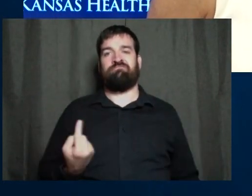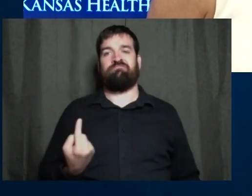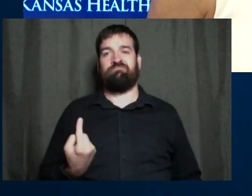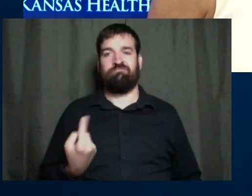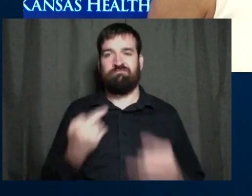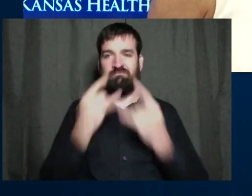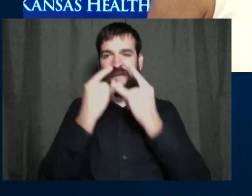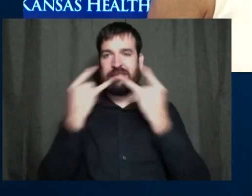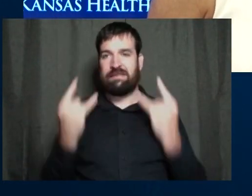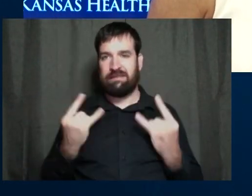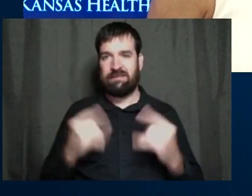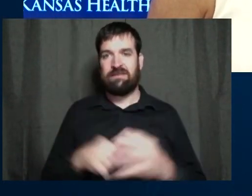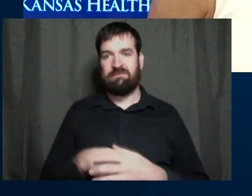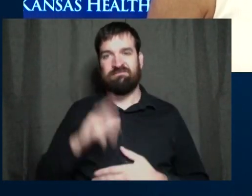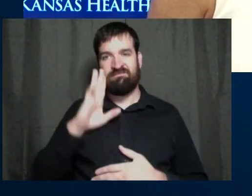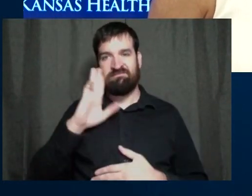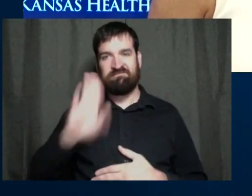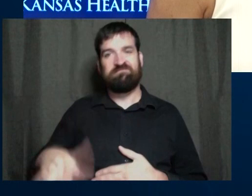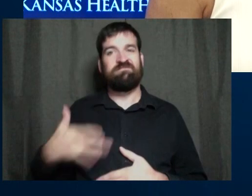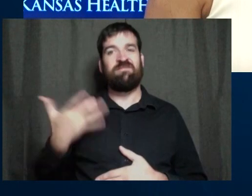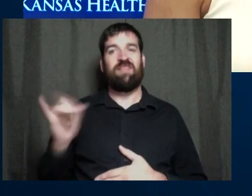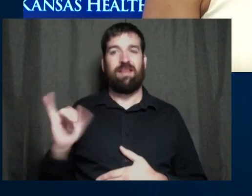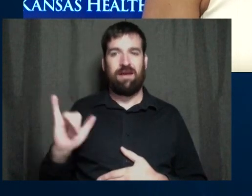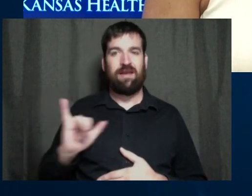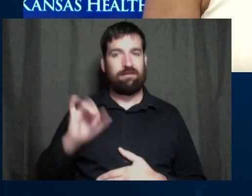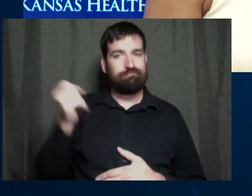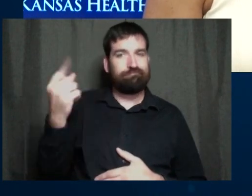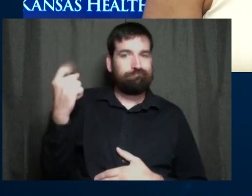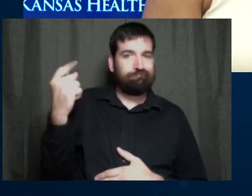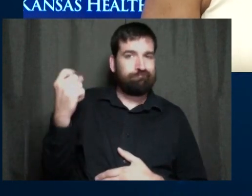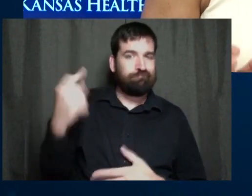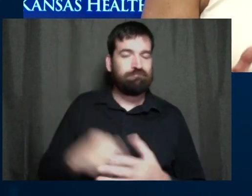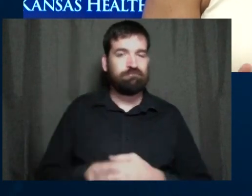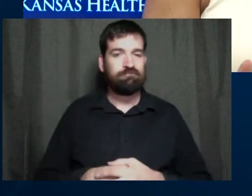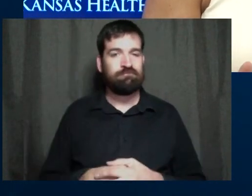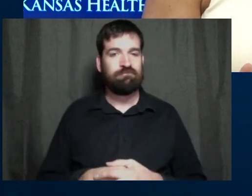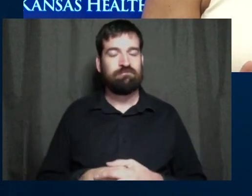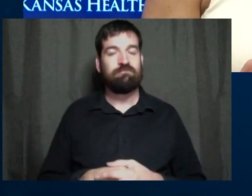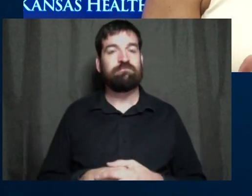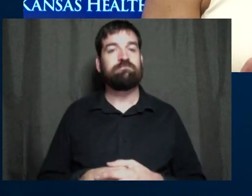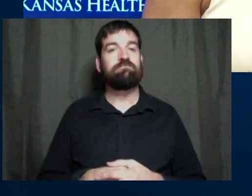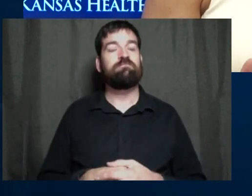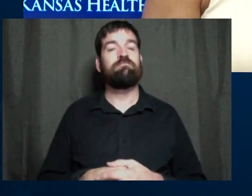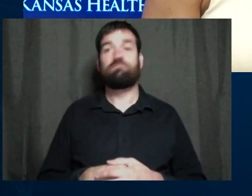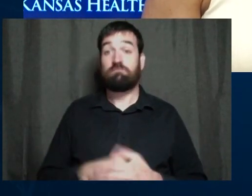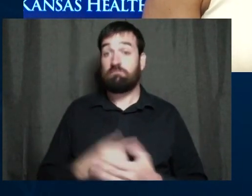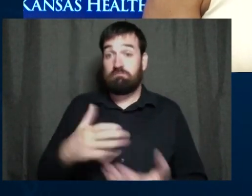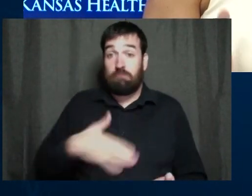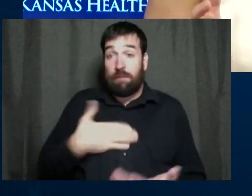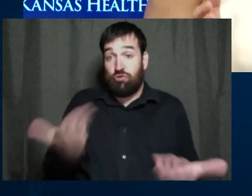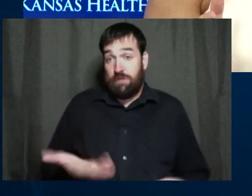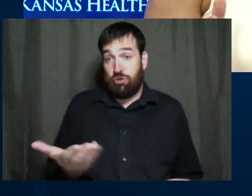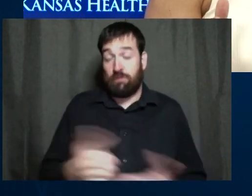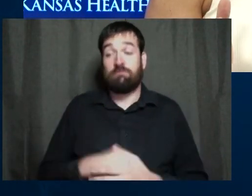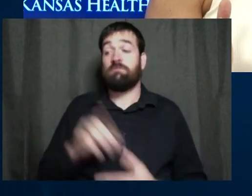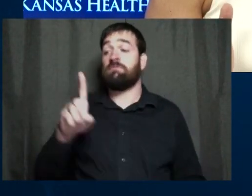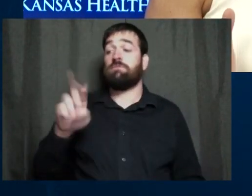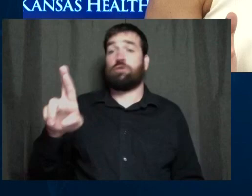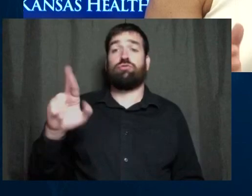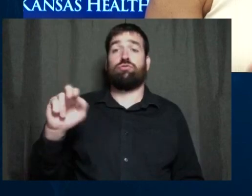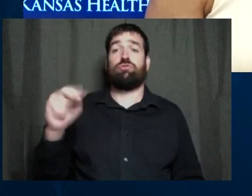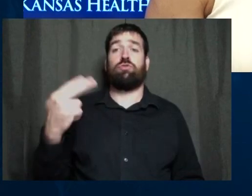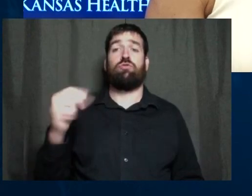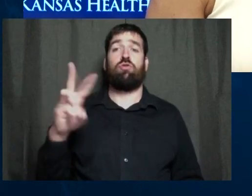I knew what it felt like. I get you. Yeah. So I'm so glad you're here today, because Dr. Hawkinson's with me,